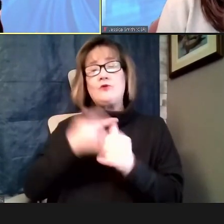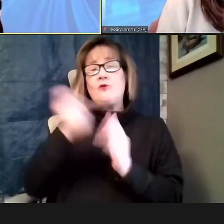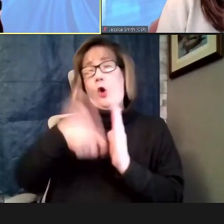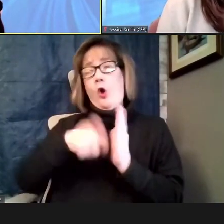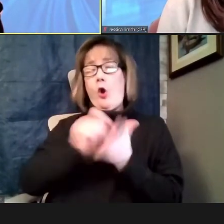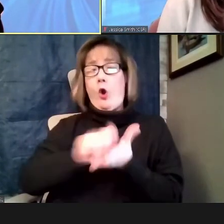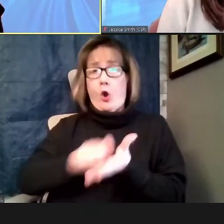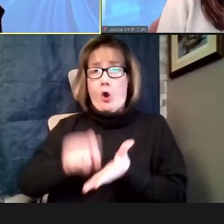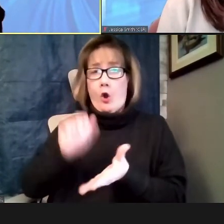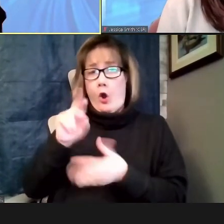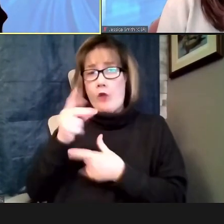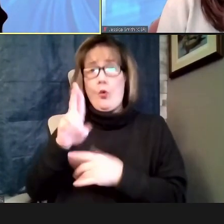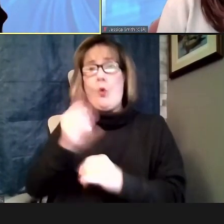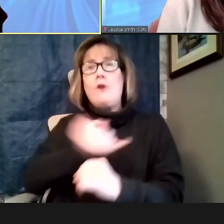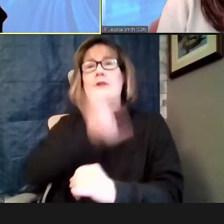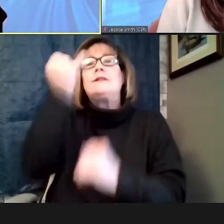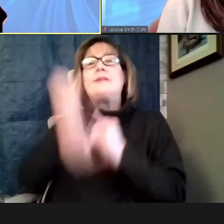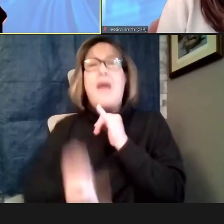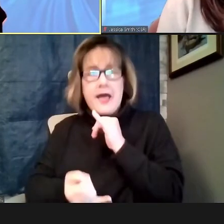last author.